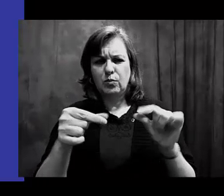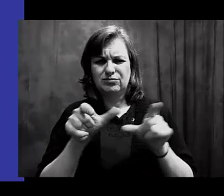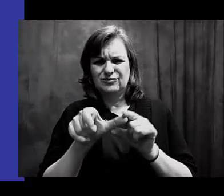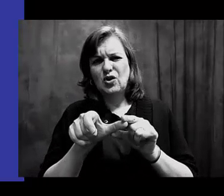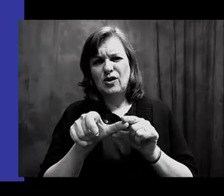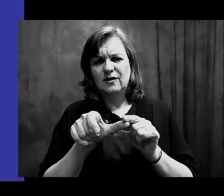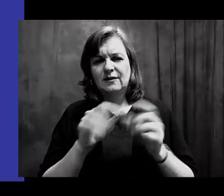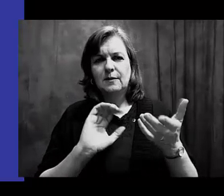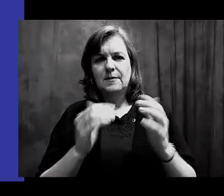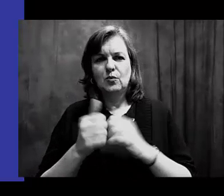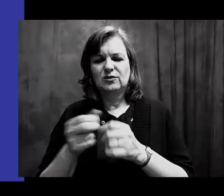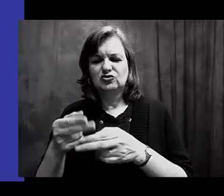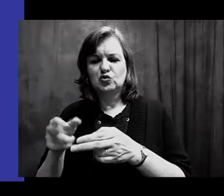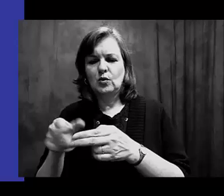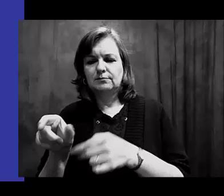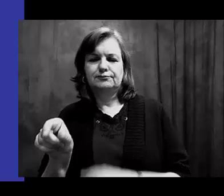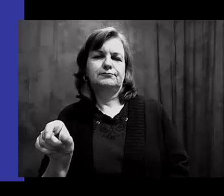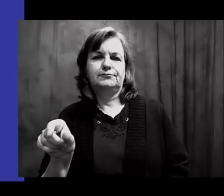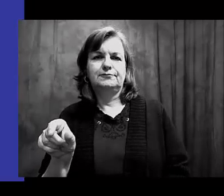than short pollen?